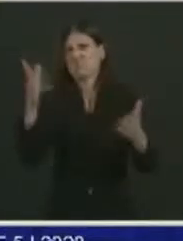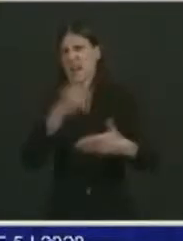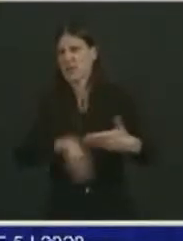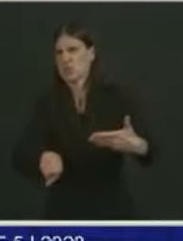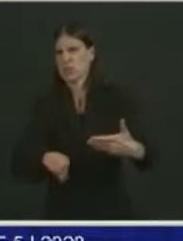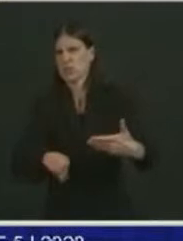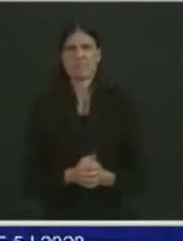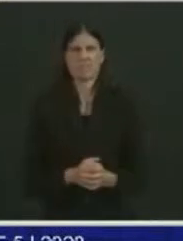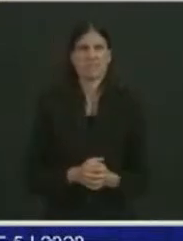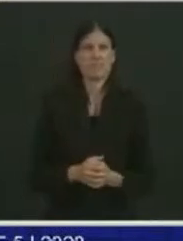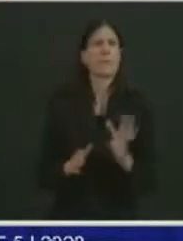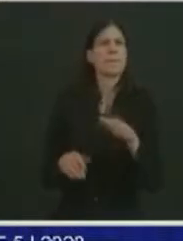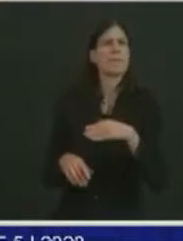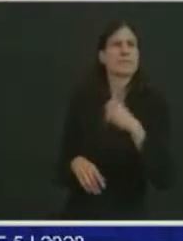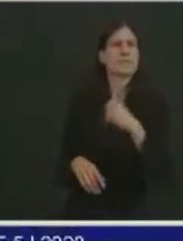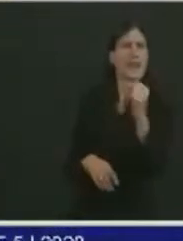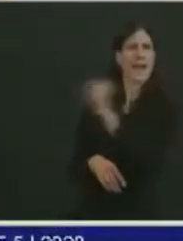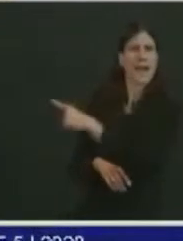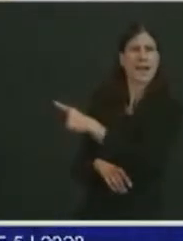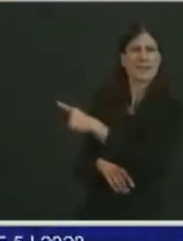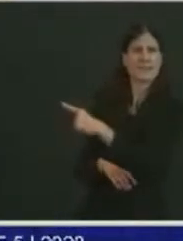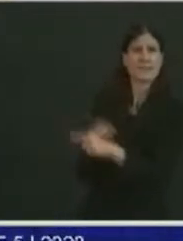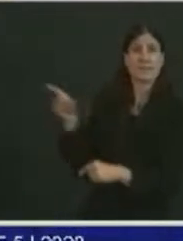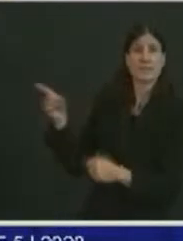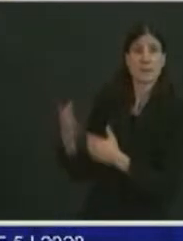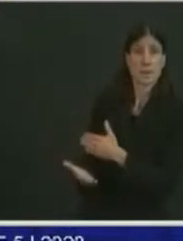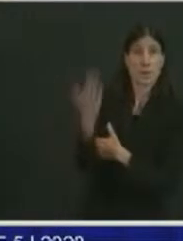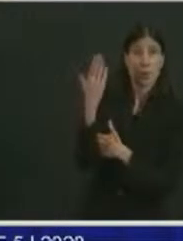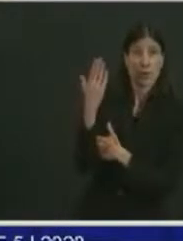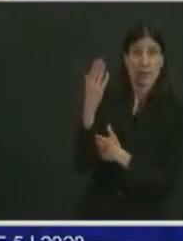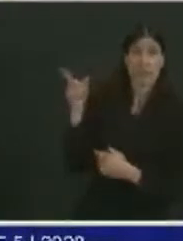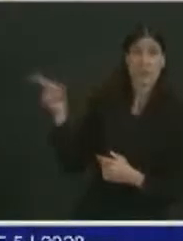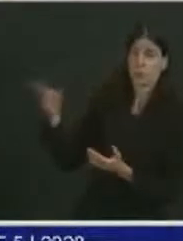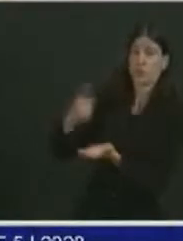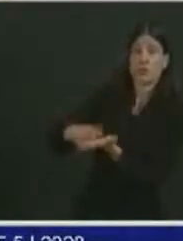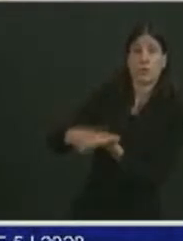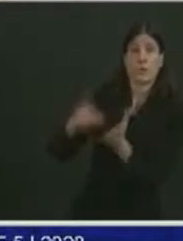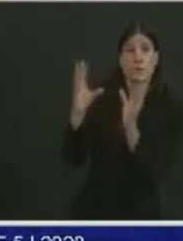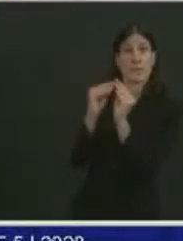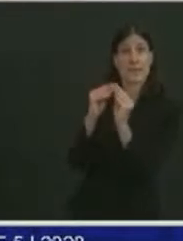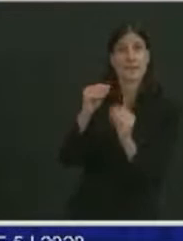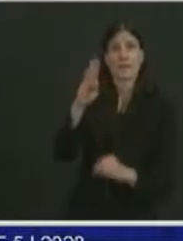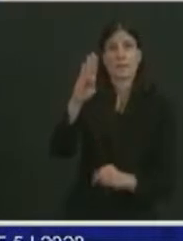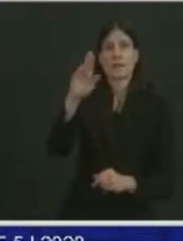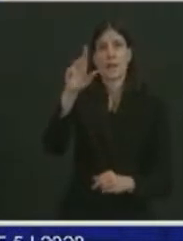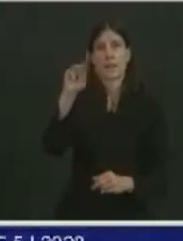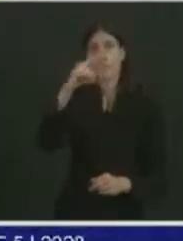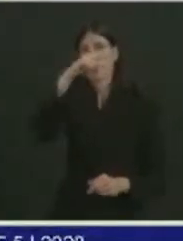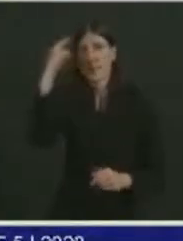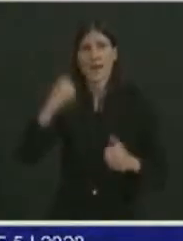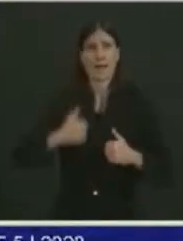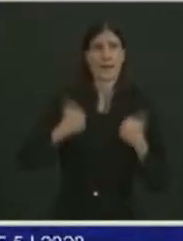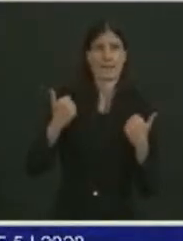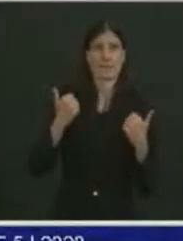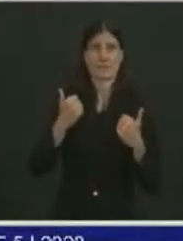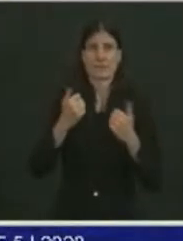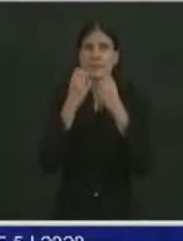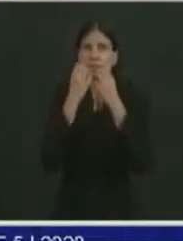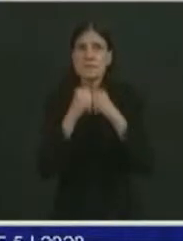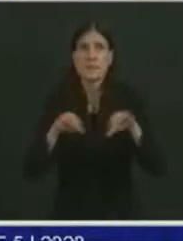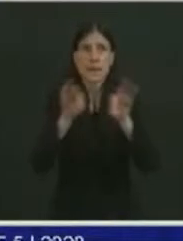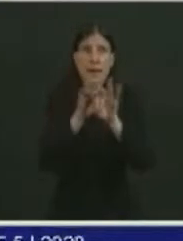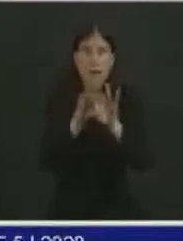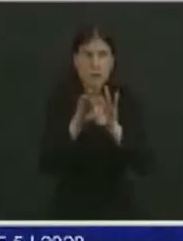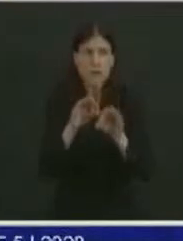quite extraordinary with the leaders of Black Lives Matter. Mm-hmm. And in talking to them afterwards, they complimented you on